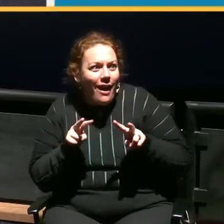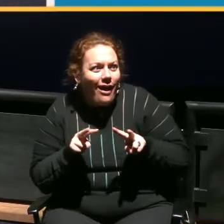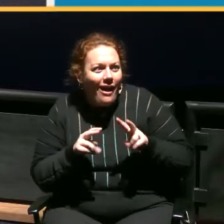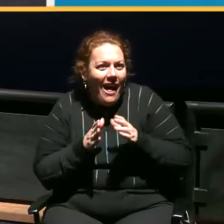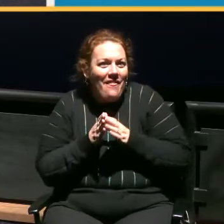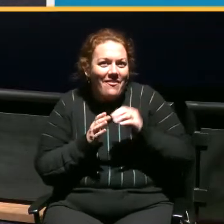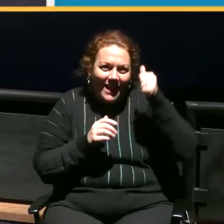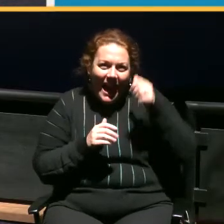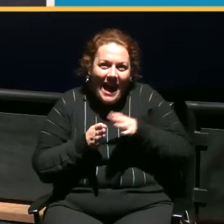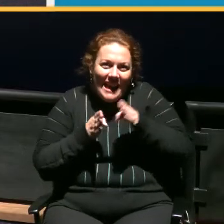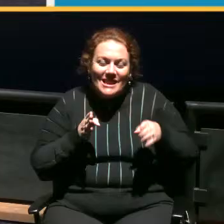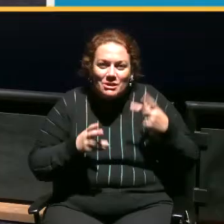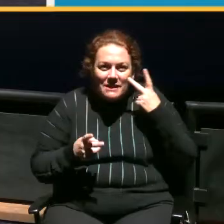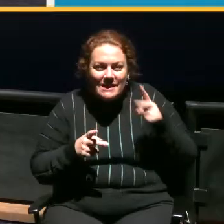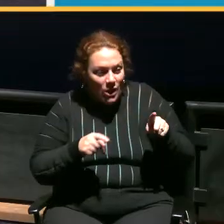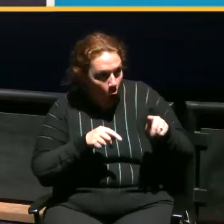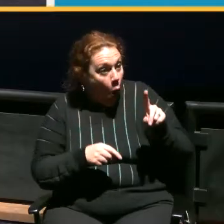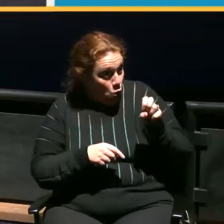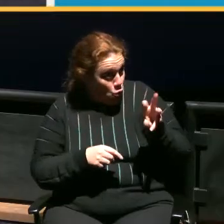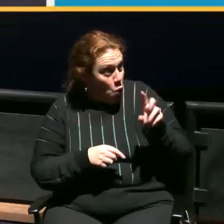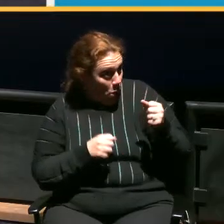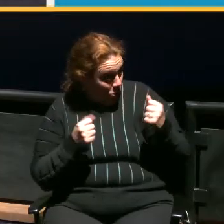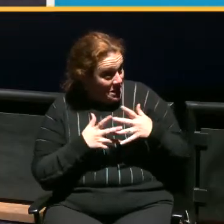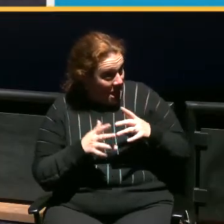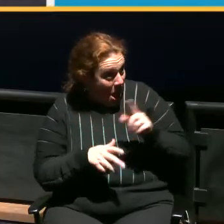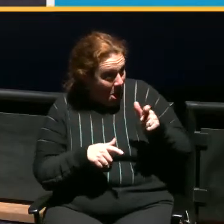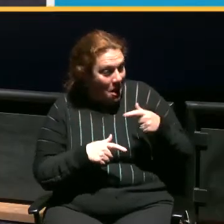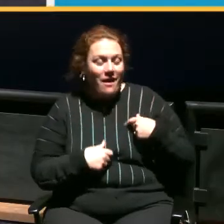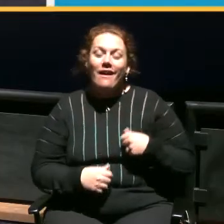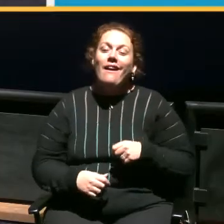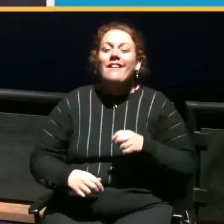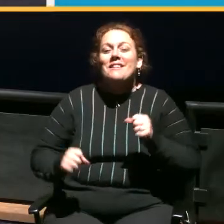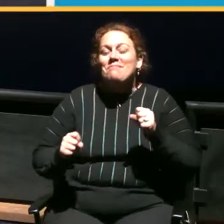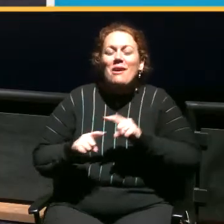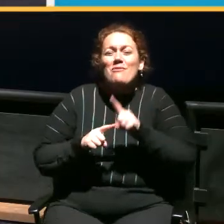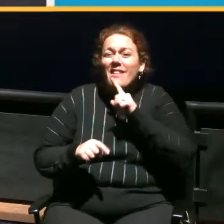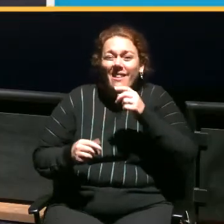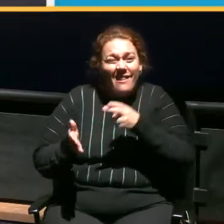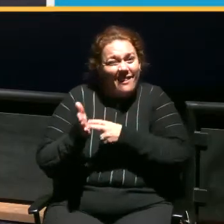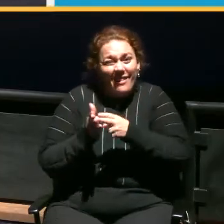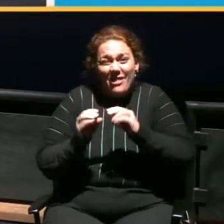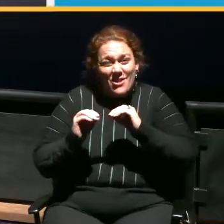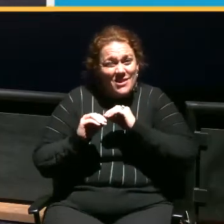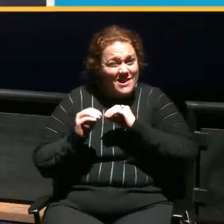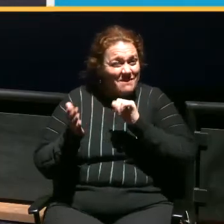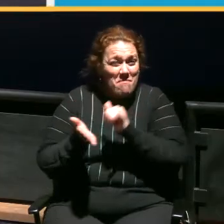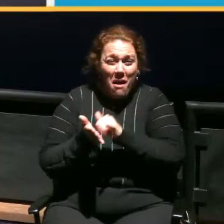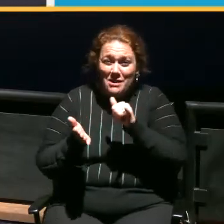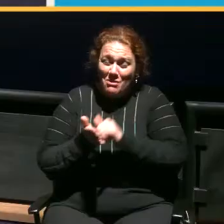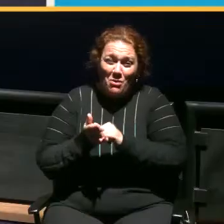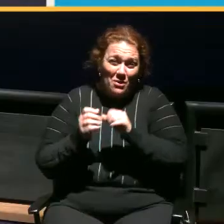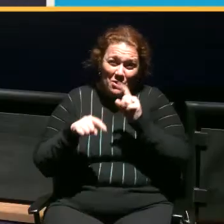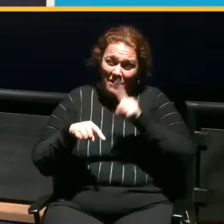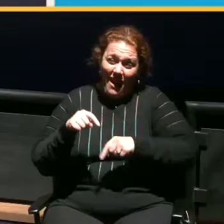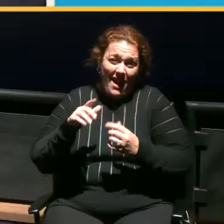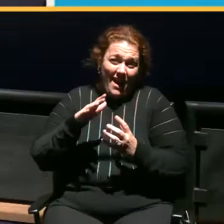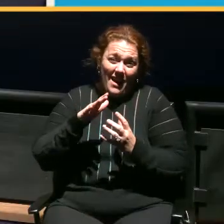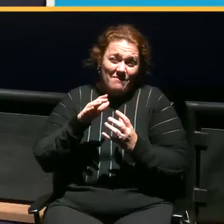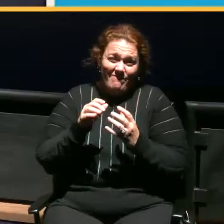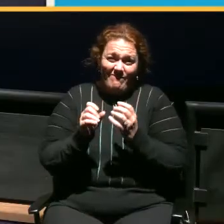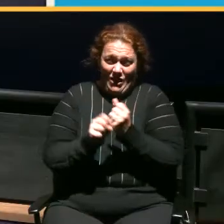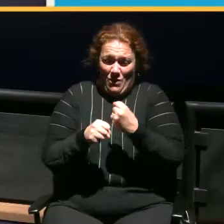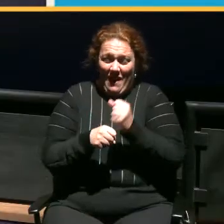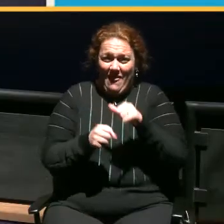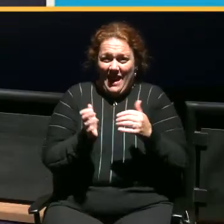Drew Foystel's like, oh my God, I go, what's the matter, Drew? You scared? It's nothing to worry about. But it really is no way to replicate that on Earth. That, you know, that